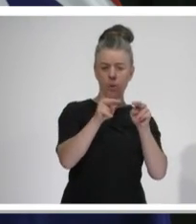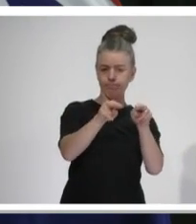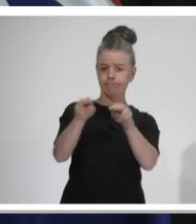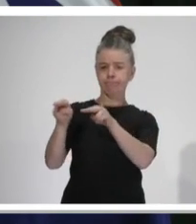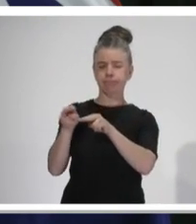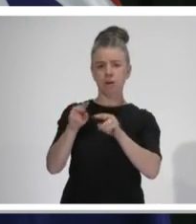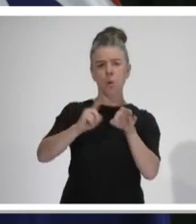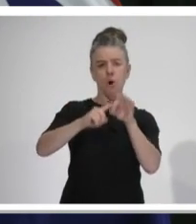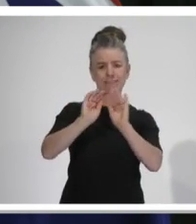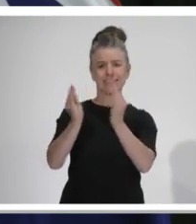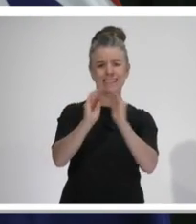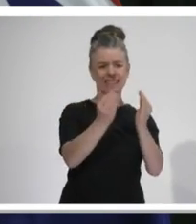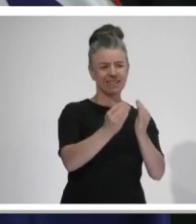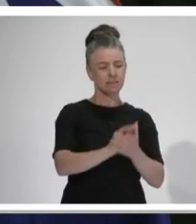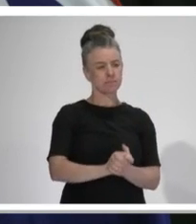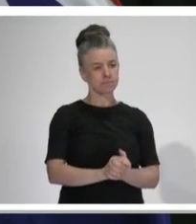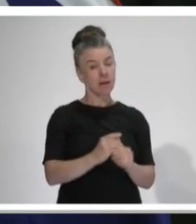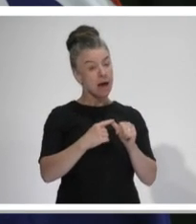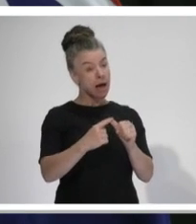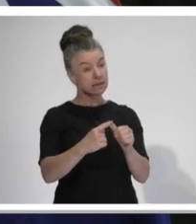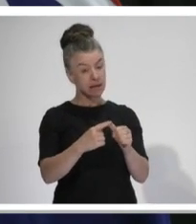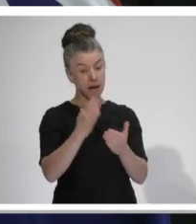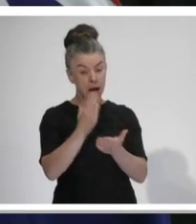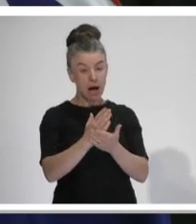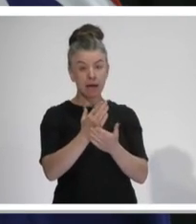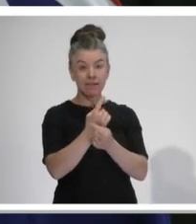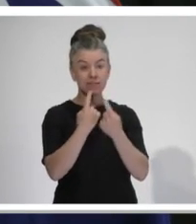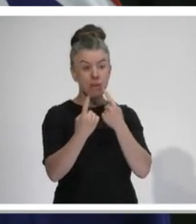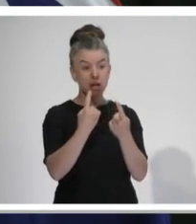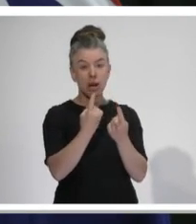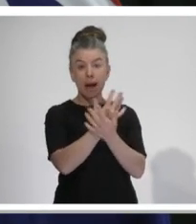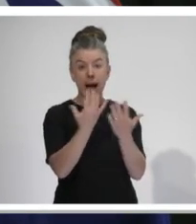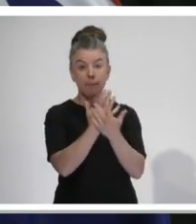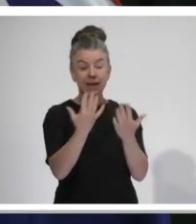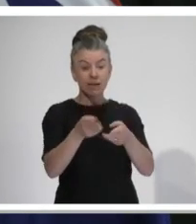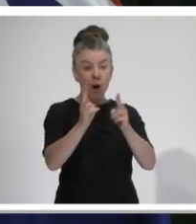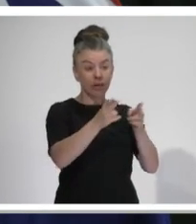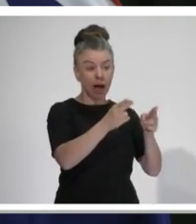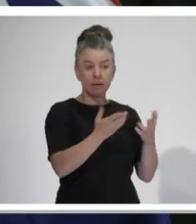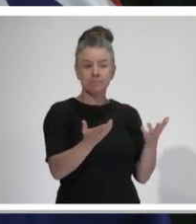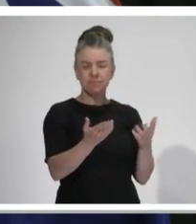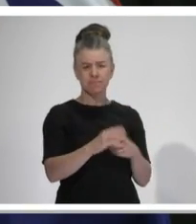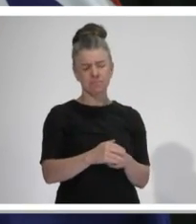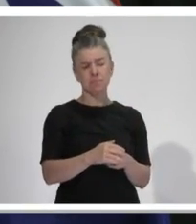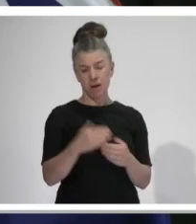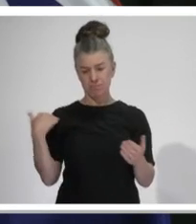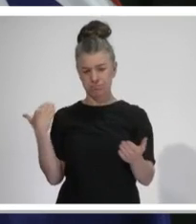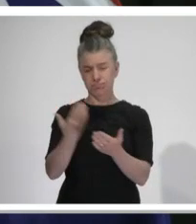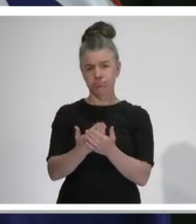out? I don't have particular numbers in front of me, Colette. Clearly, numbers have dropped off